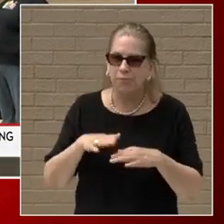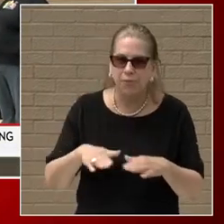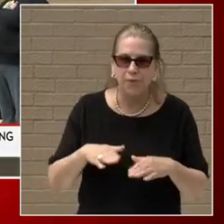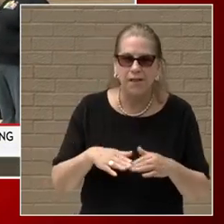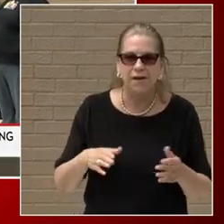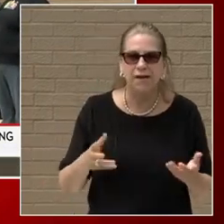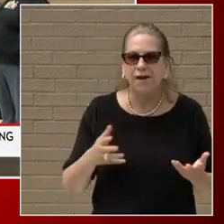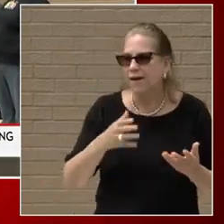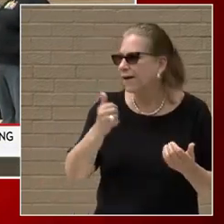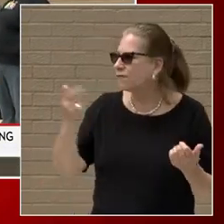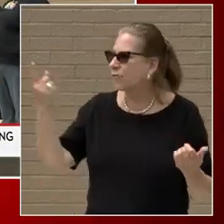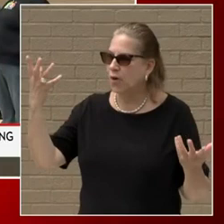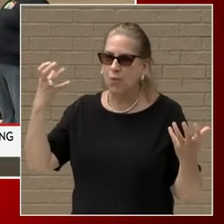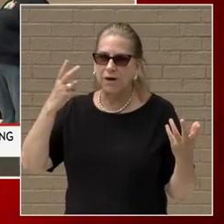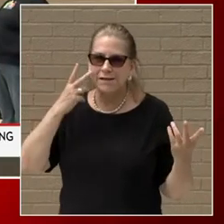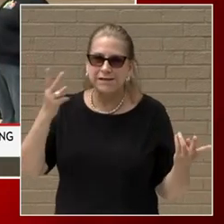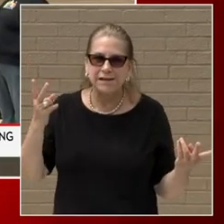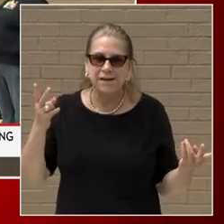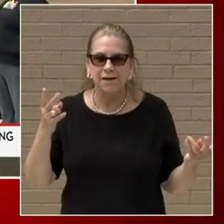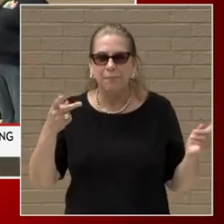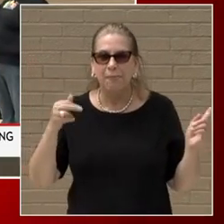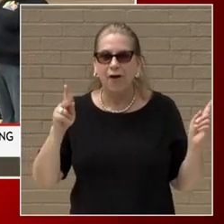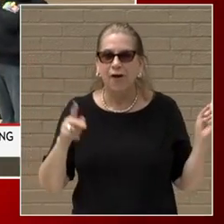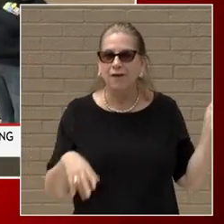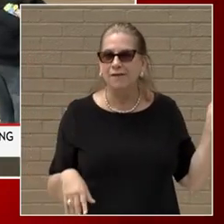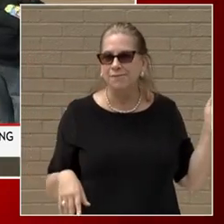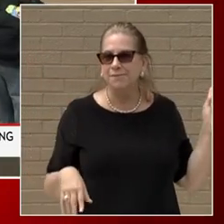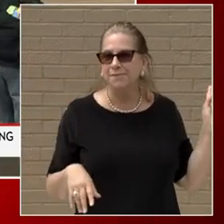see. Yes, Mark.